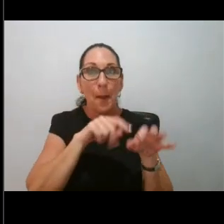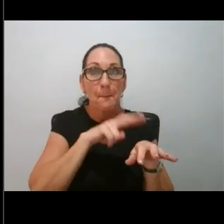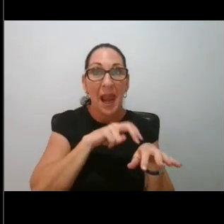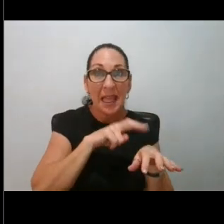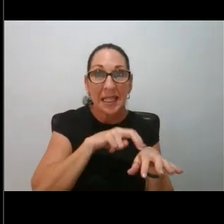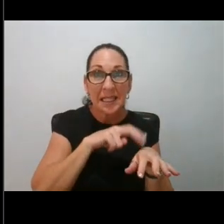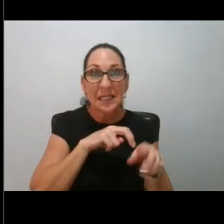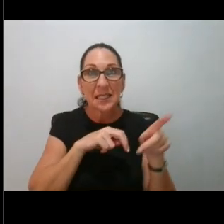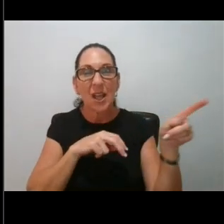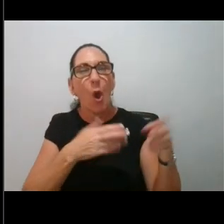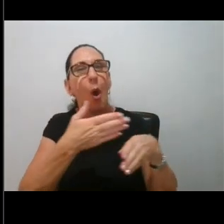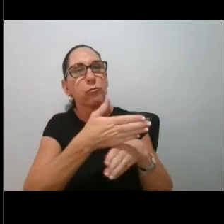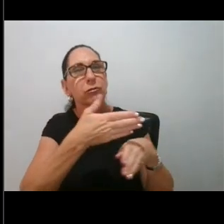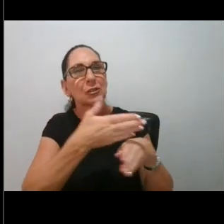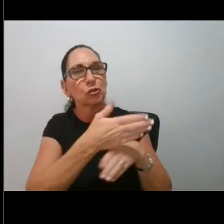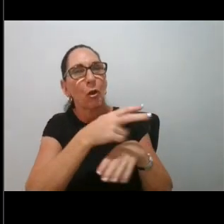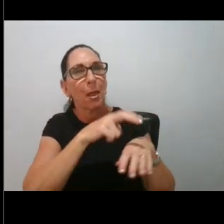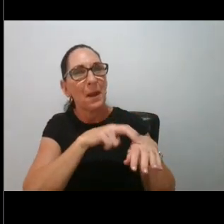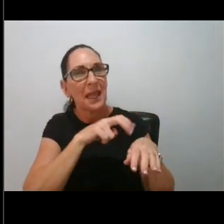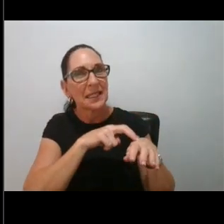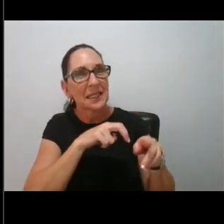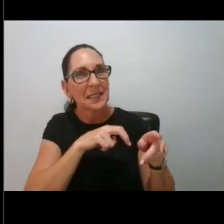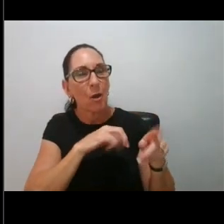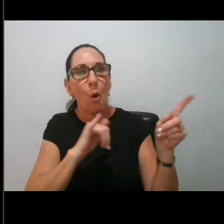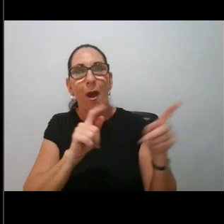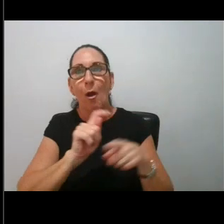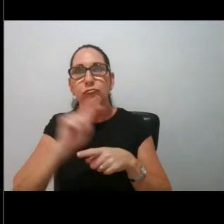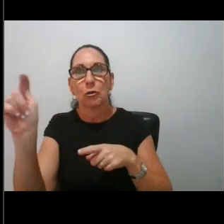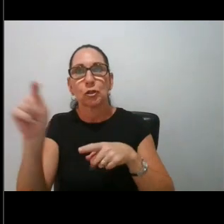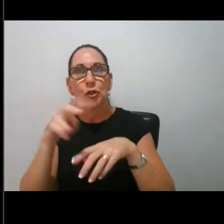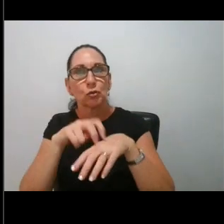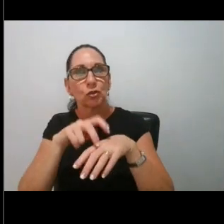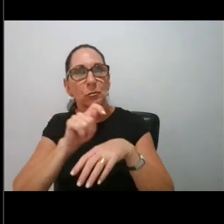operational police, prosecuting authorities, so that could be